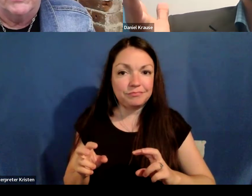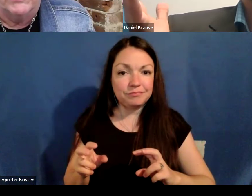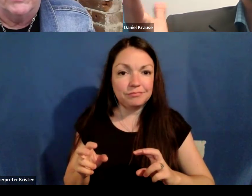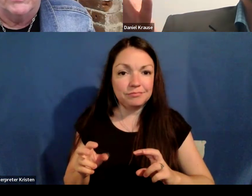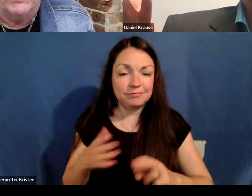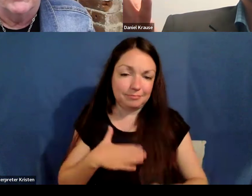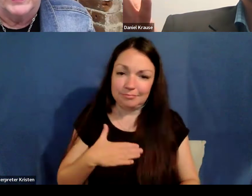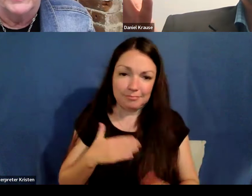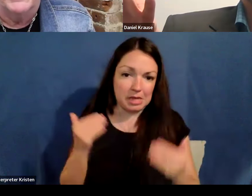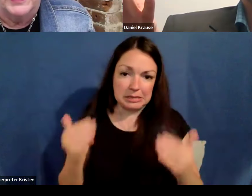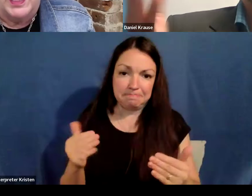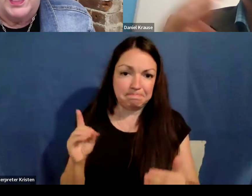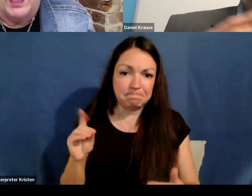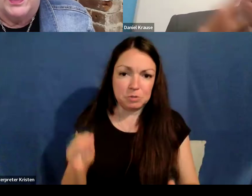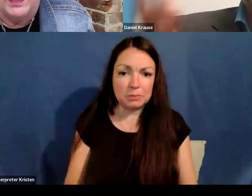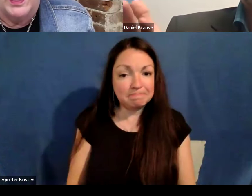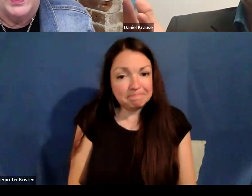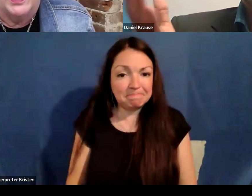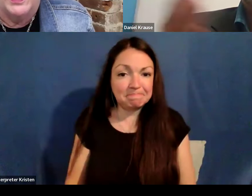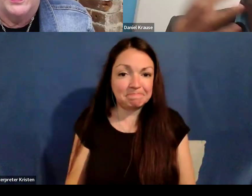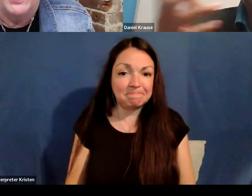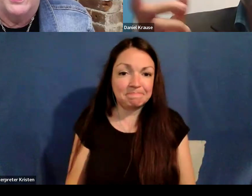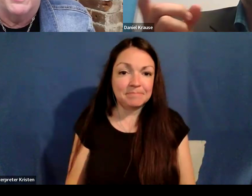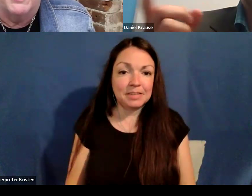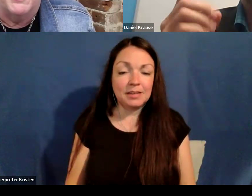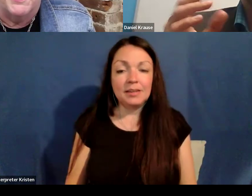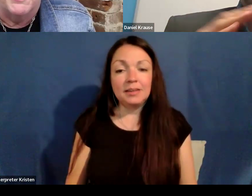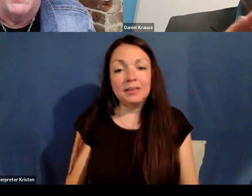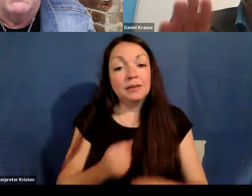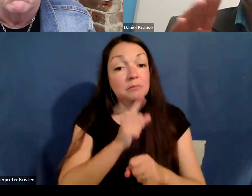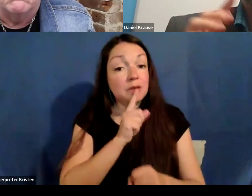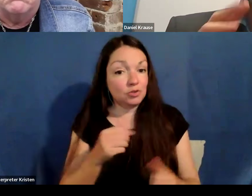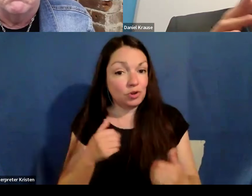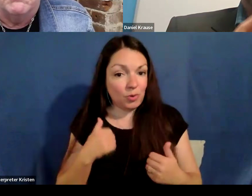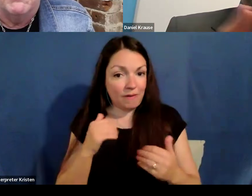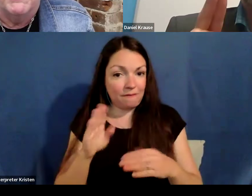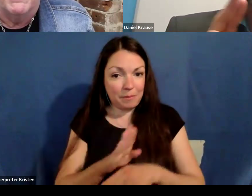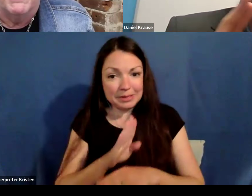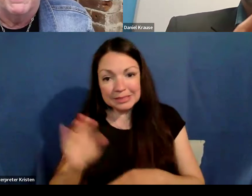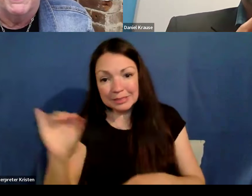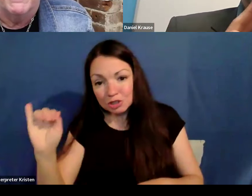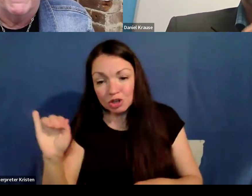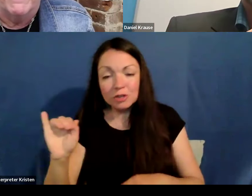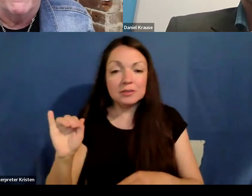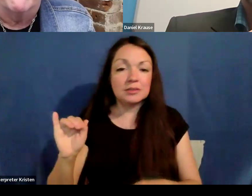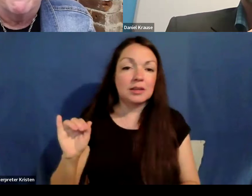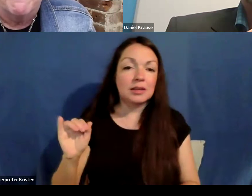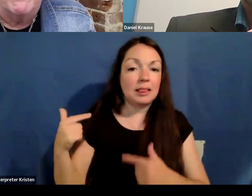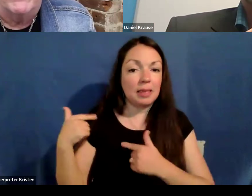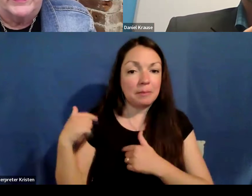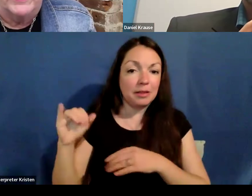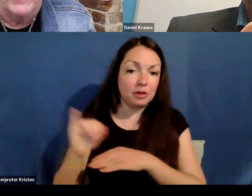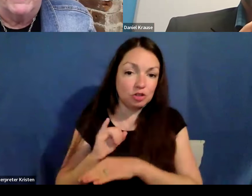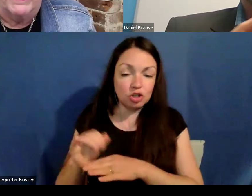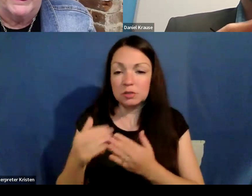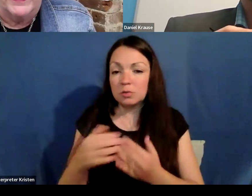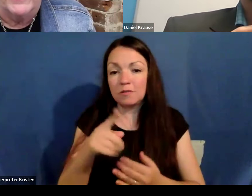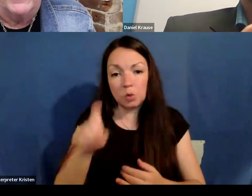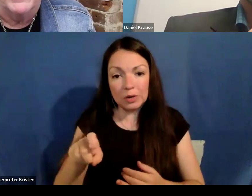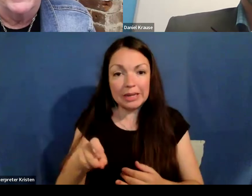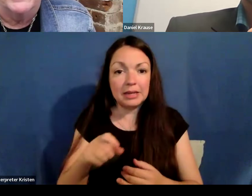Please do it. Yeah. Please do it. Additionally, make sure that you have all the business insurance, liability insurance that you need to be a working artist.